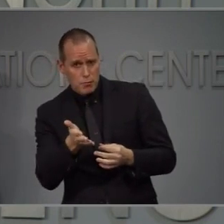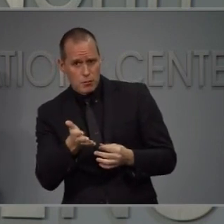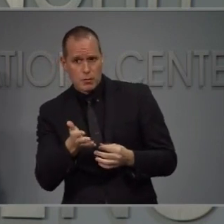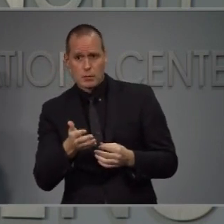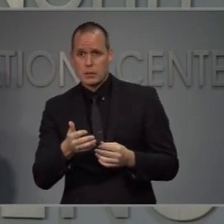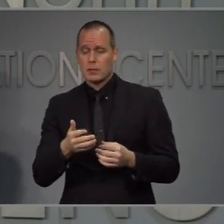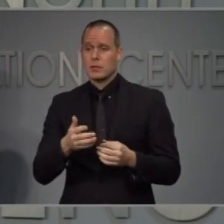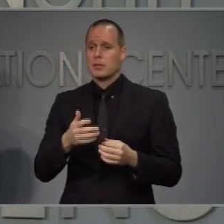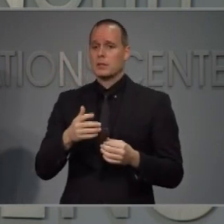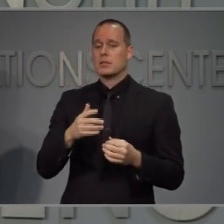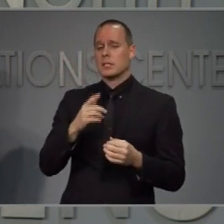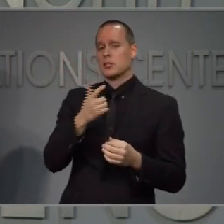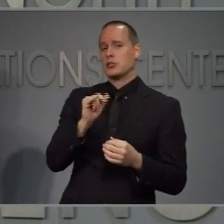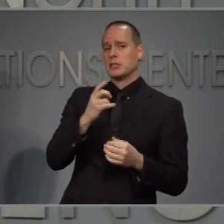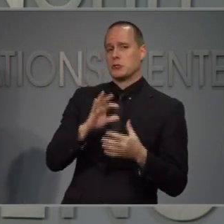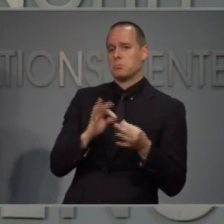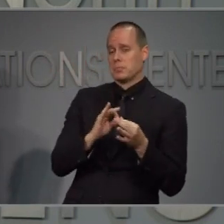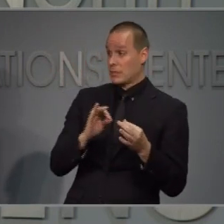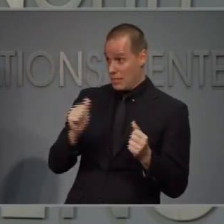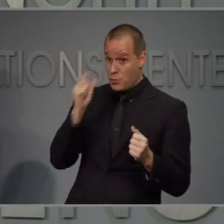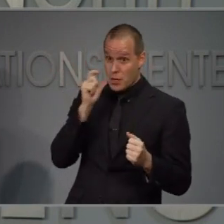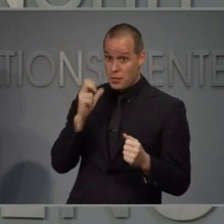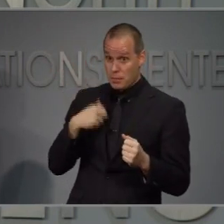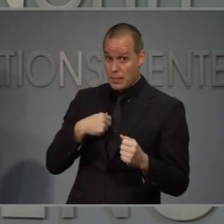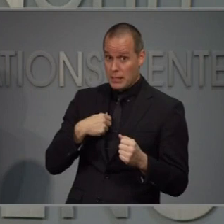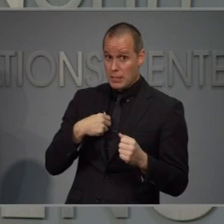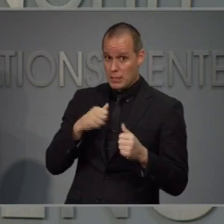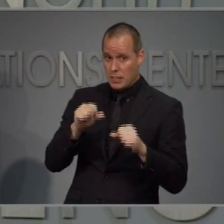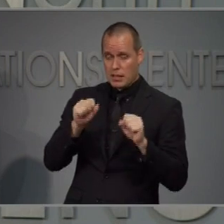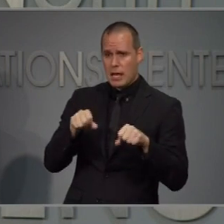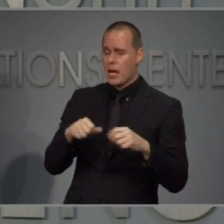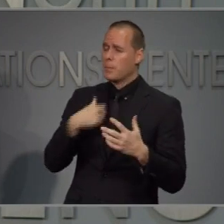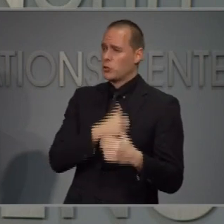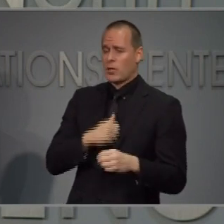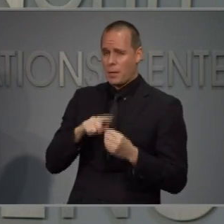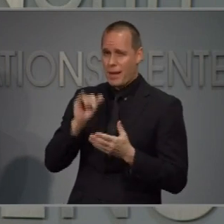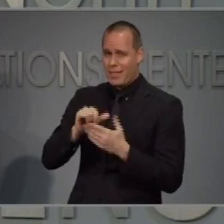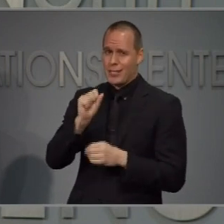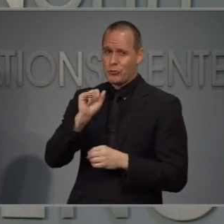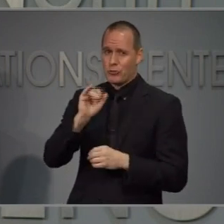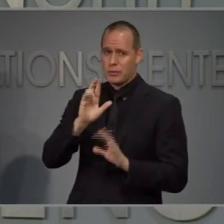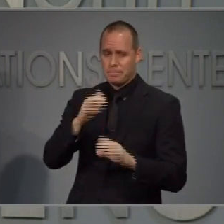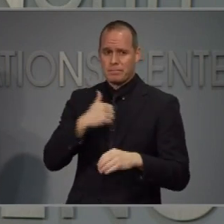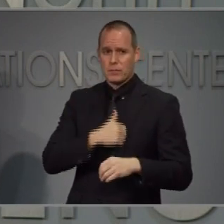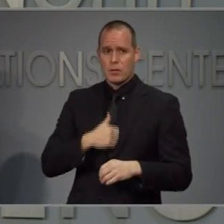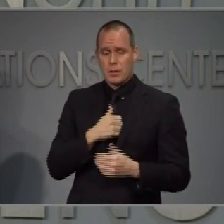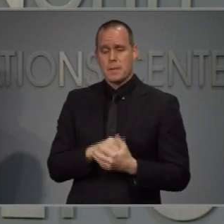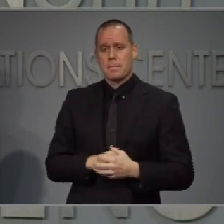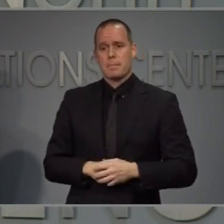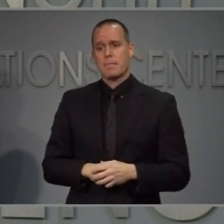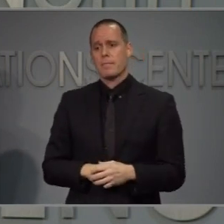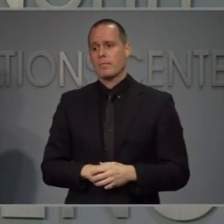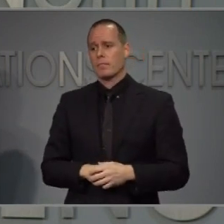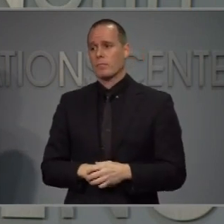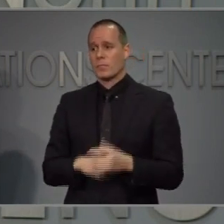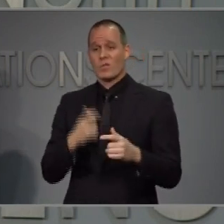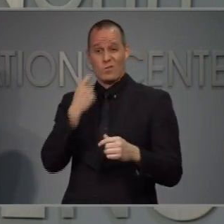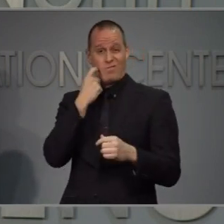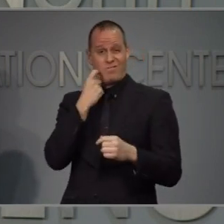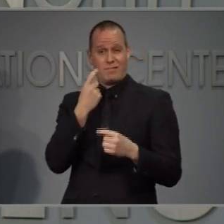Hi, can you hear me now, Governor? Yes, I can. Sorry about that, sir. Okay. After your announcement